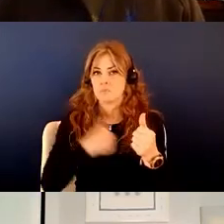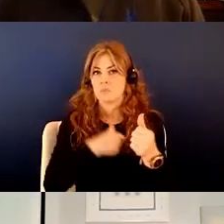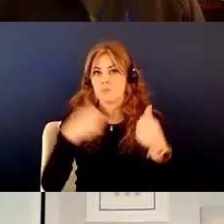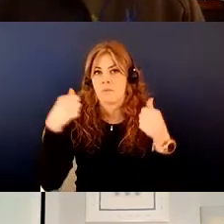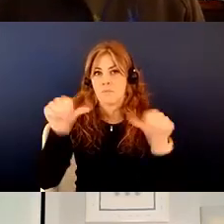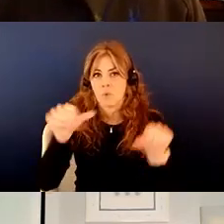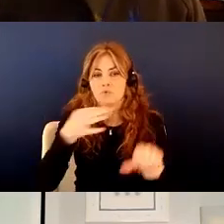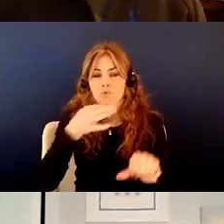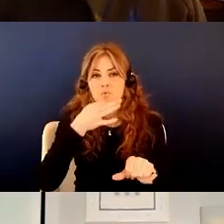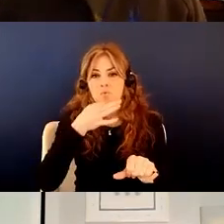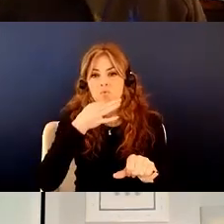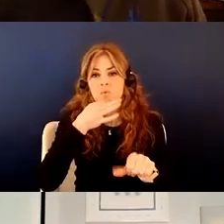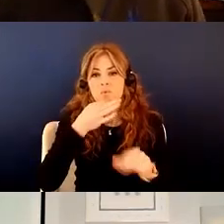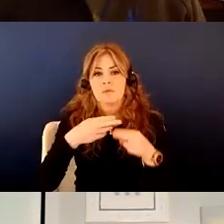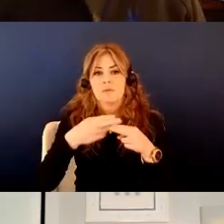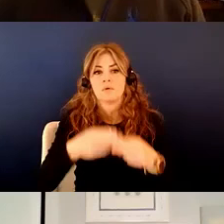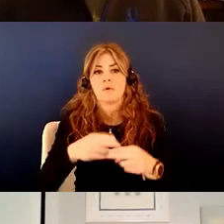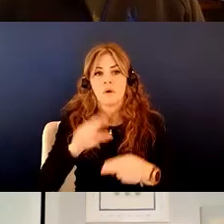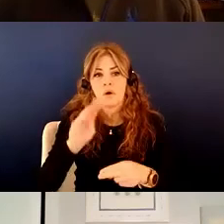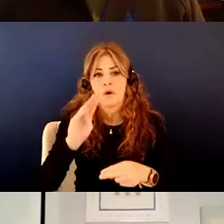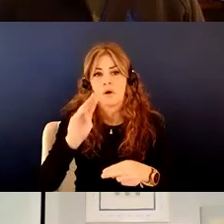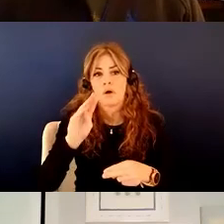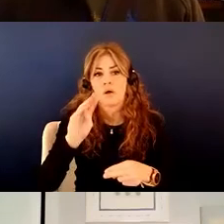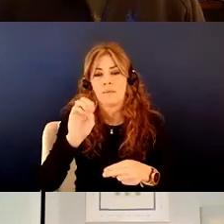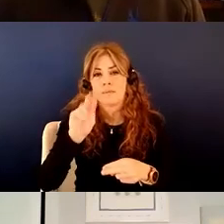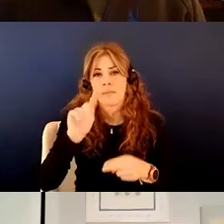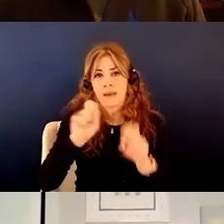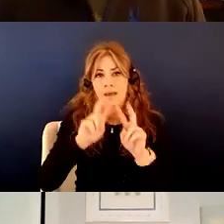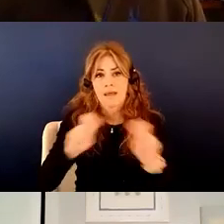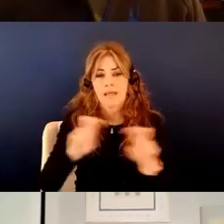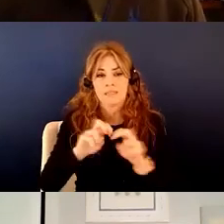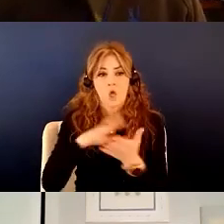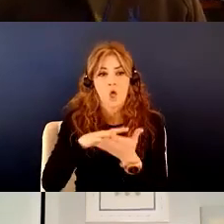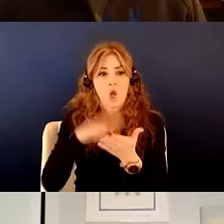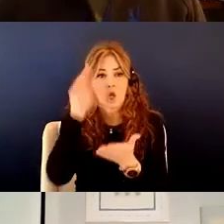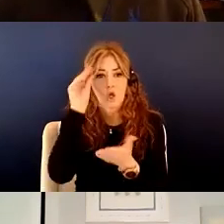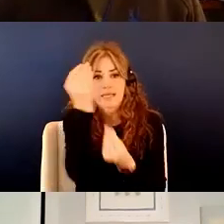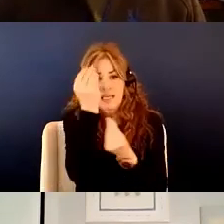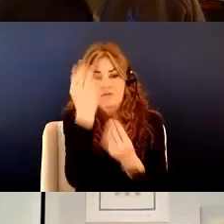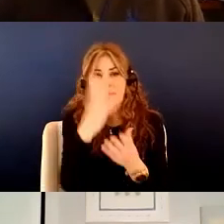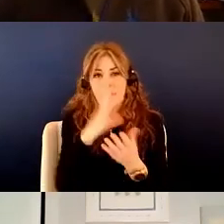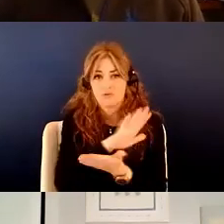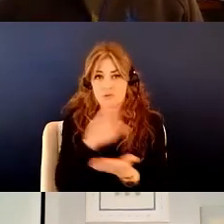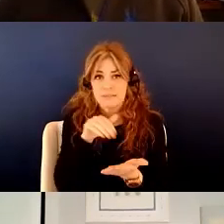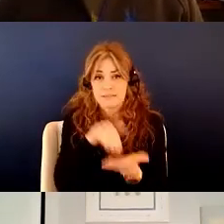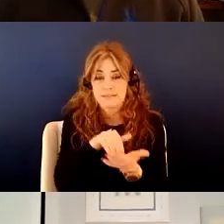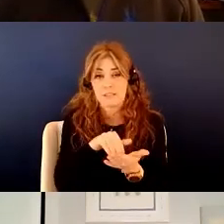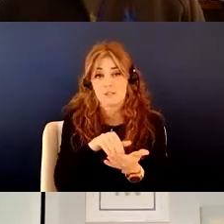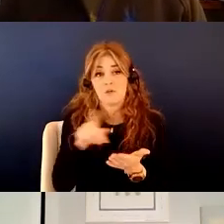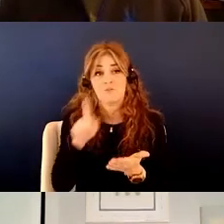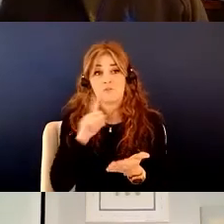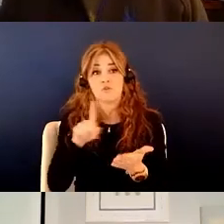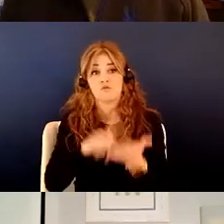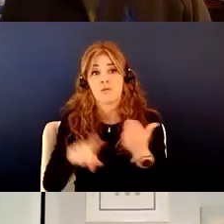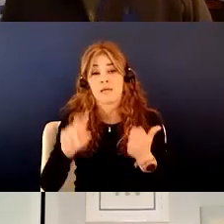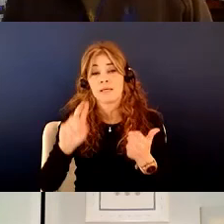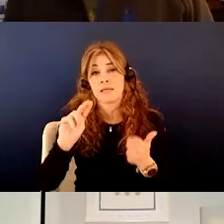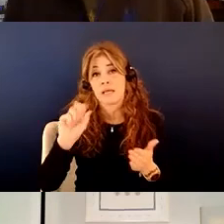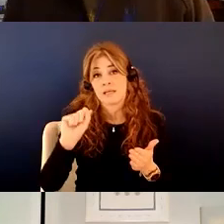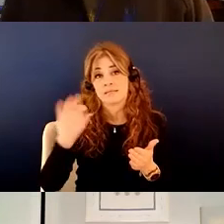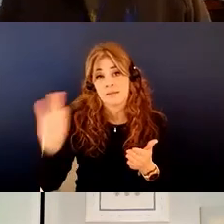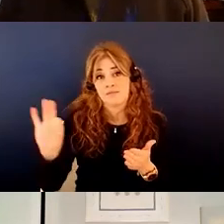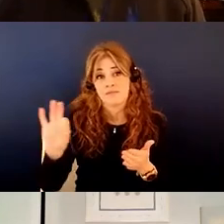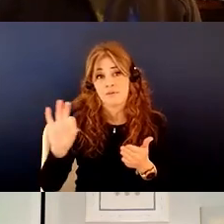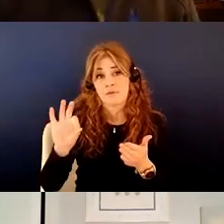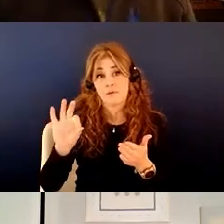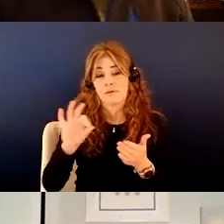soon. It's going to be called the Meta-Analysis Learning Information Center. And if you just check back on our NSF-funded Modern